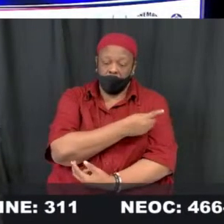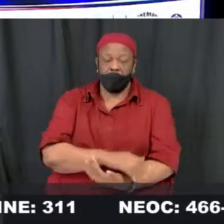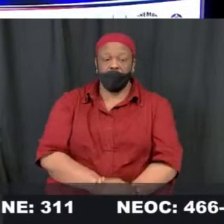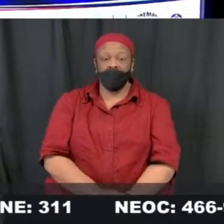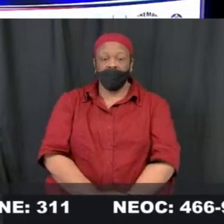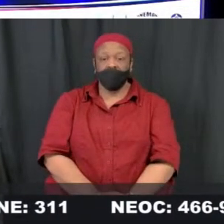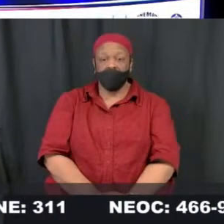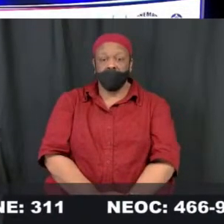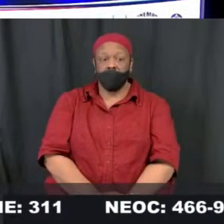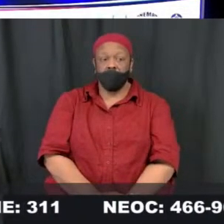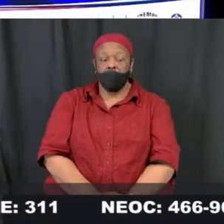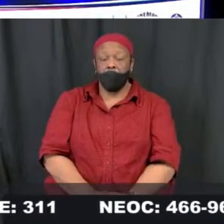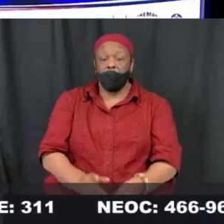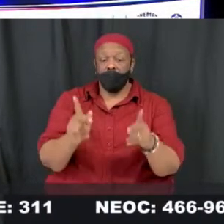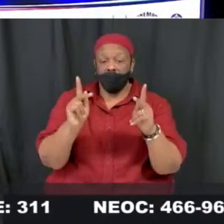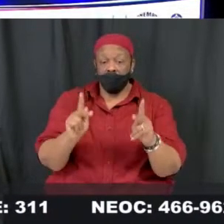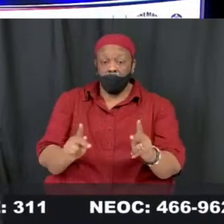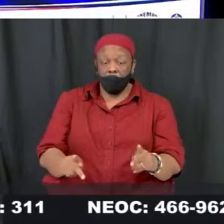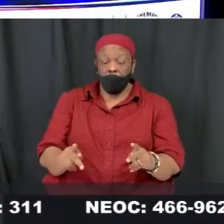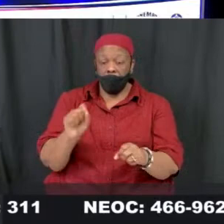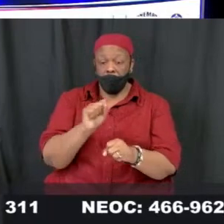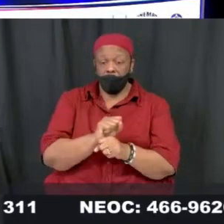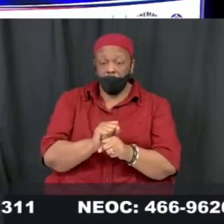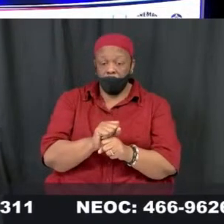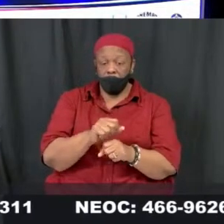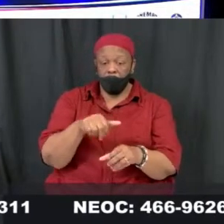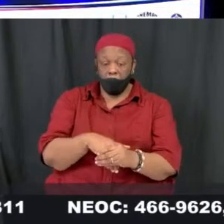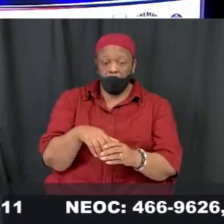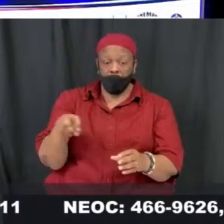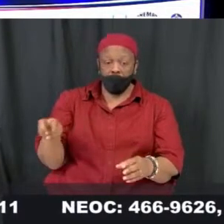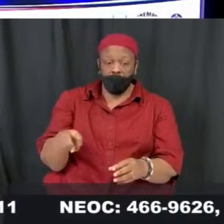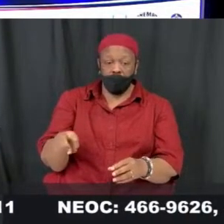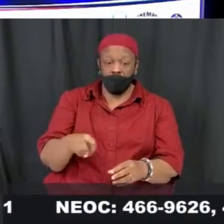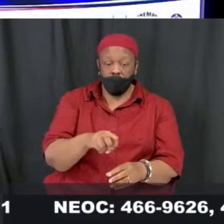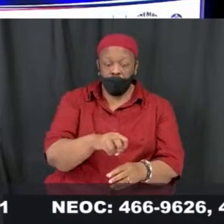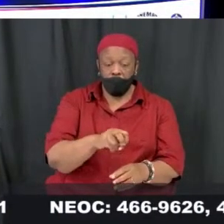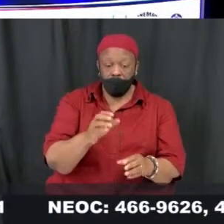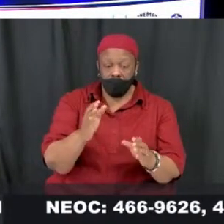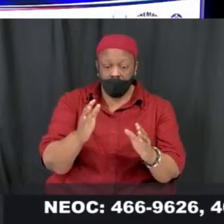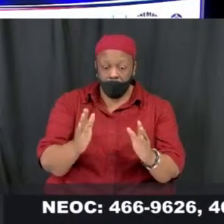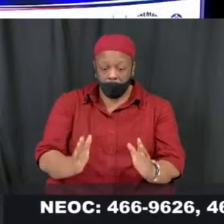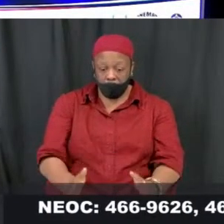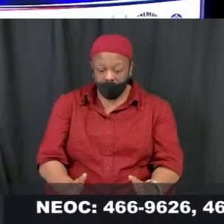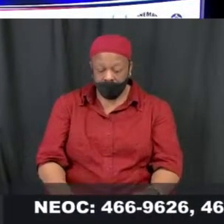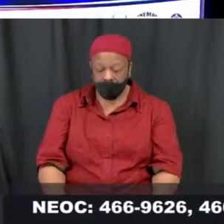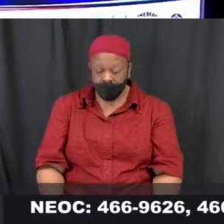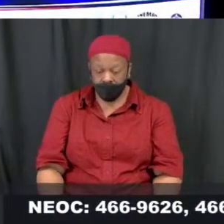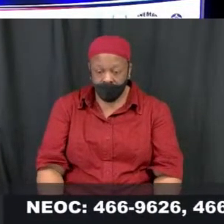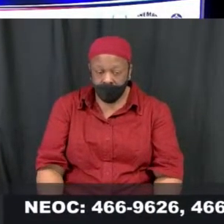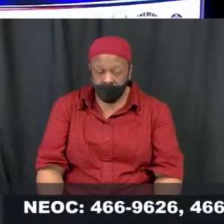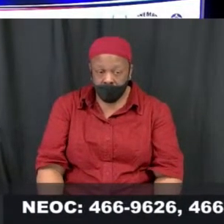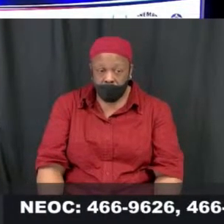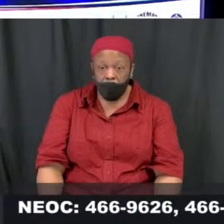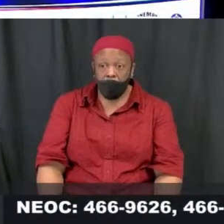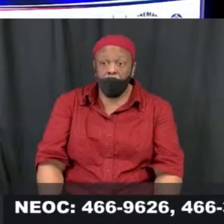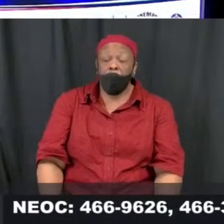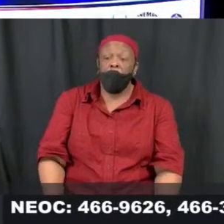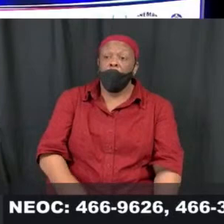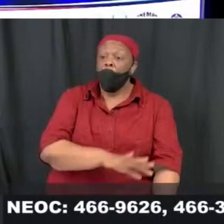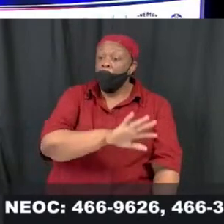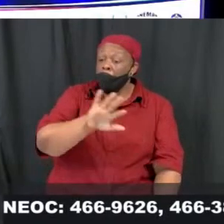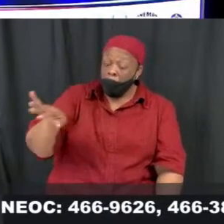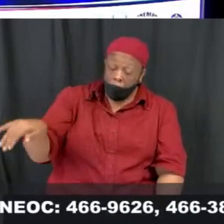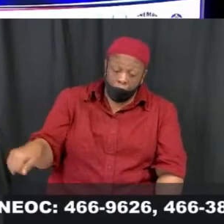in the tourism industry, you need to go get vaccinated. It's rather